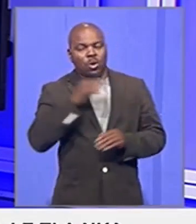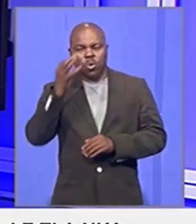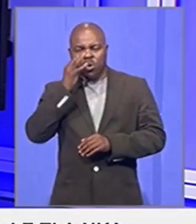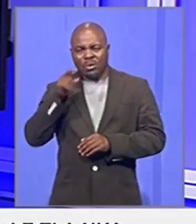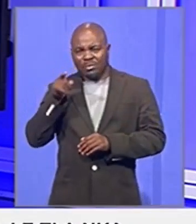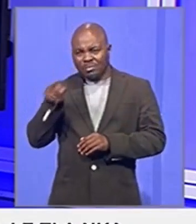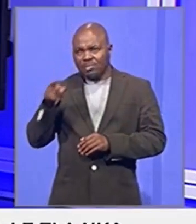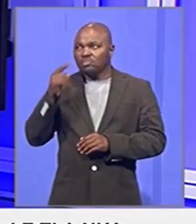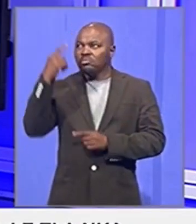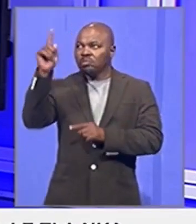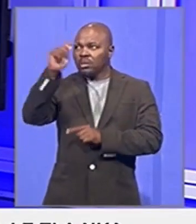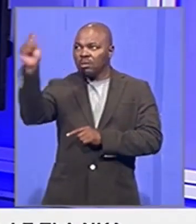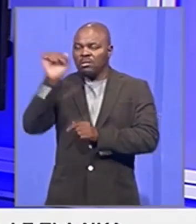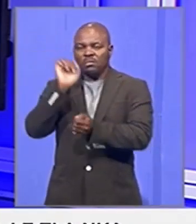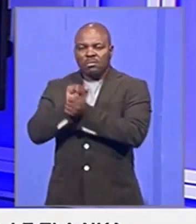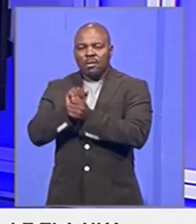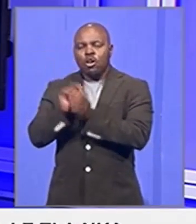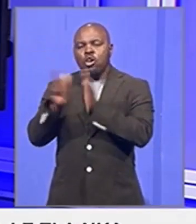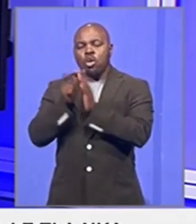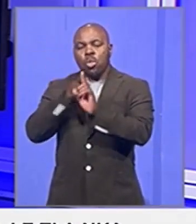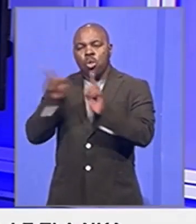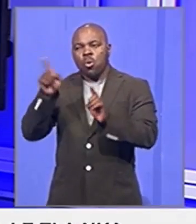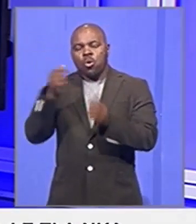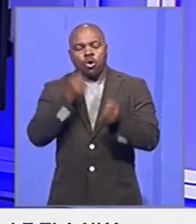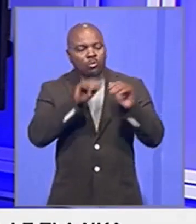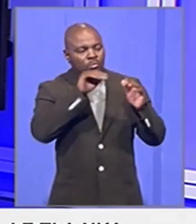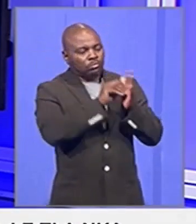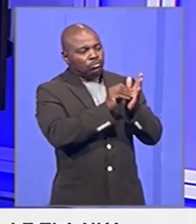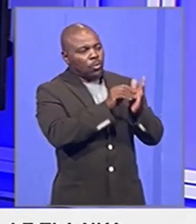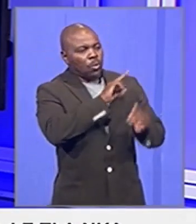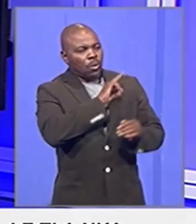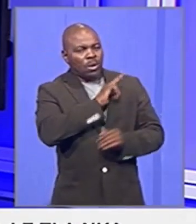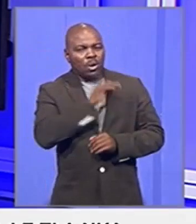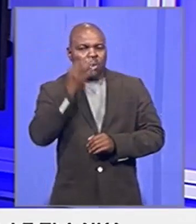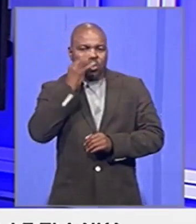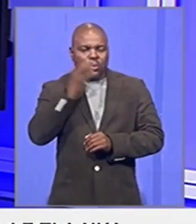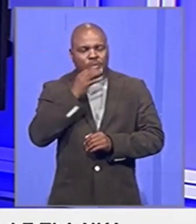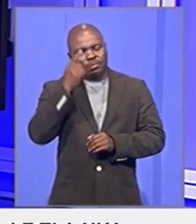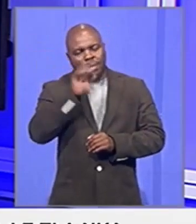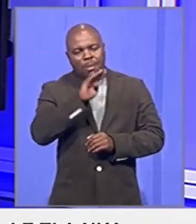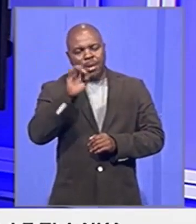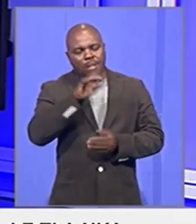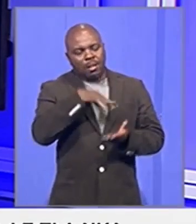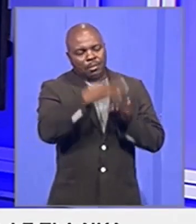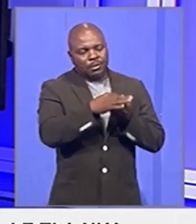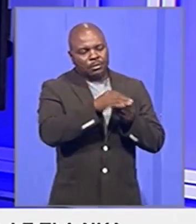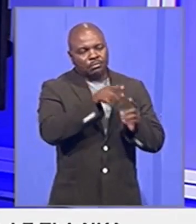ho se molaong. O hlahletse tokomane tsa kgotla ka mora ho emisa qeto ya hae ya ho kopa beili.